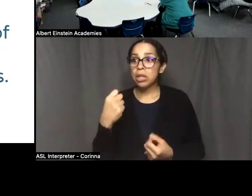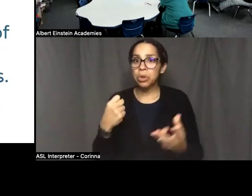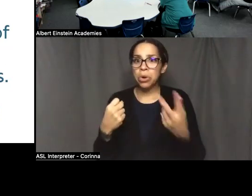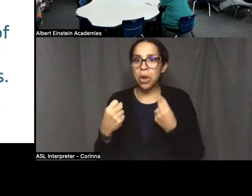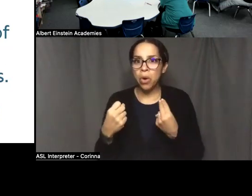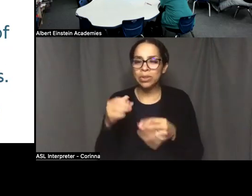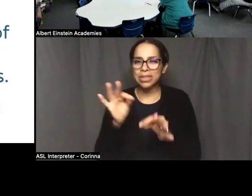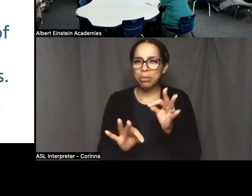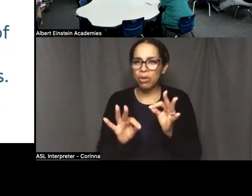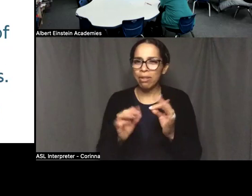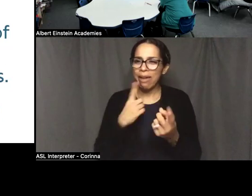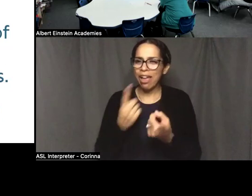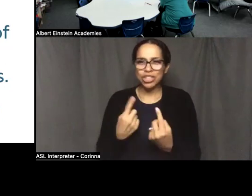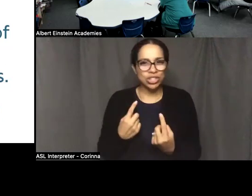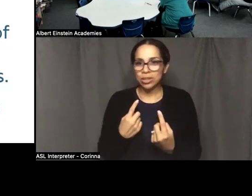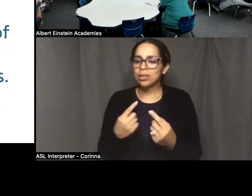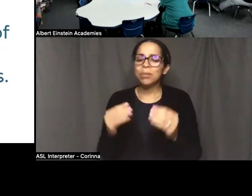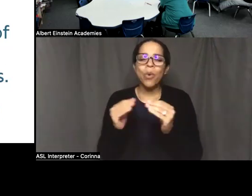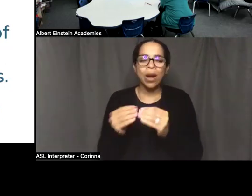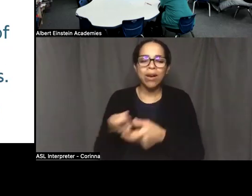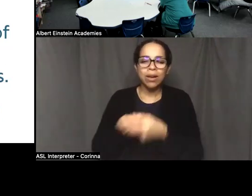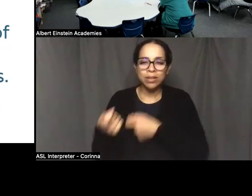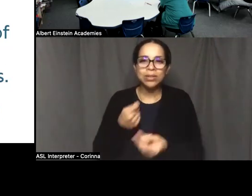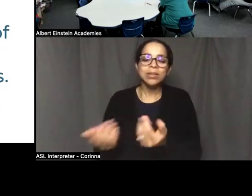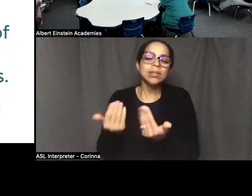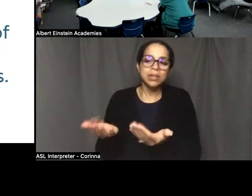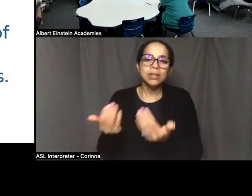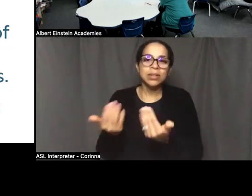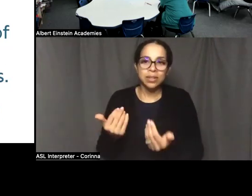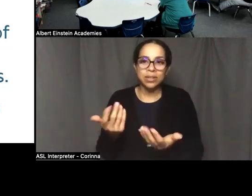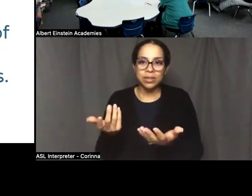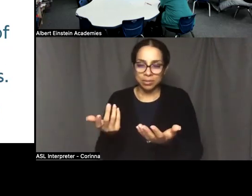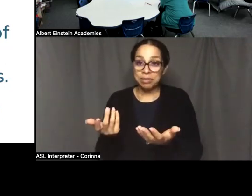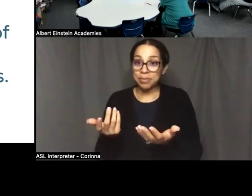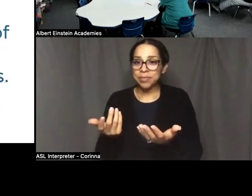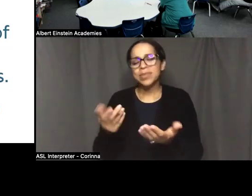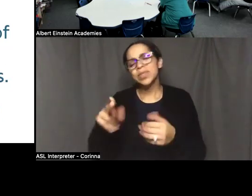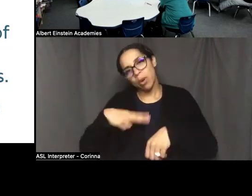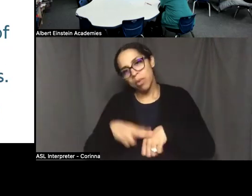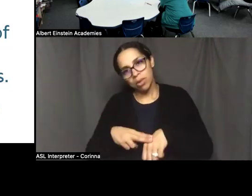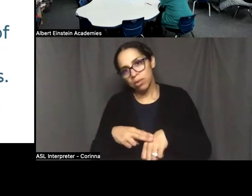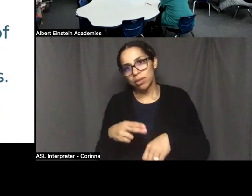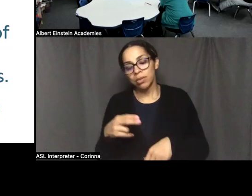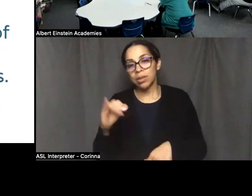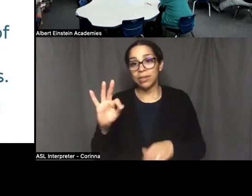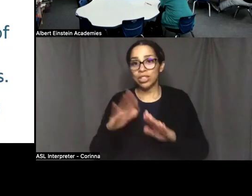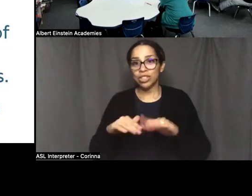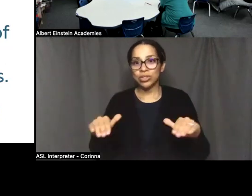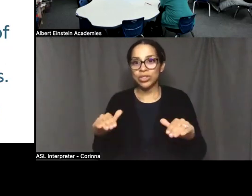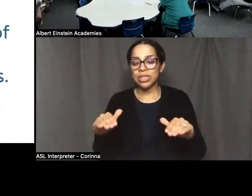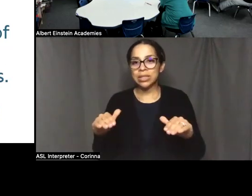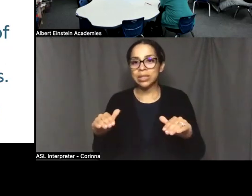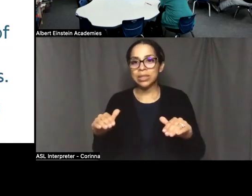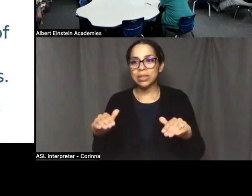question might help you get more out of them if you're having some trouble, because this is also normal. If your kids don't want to necessarily